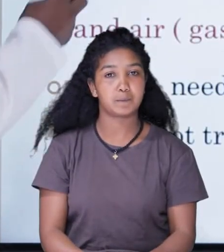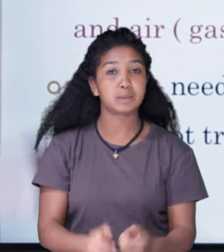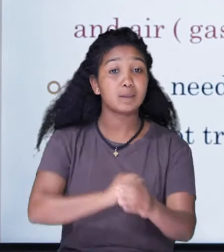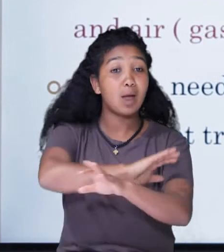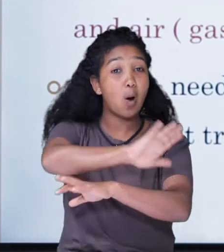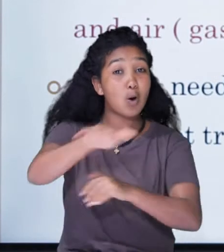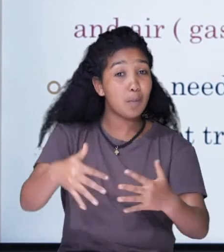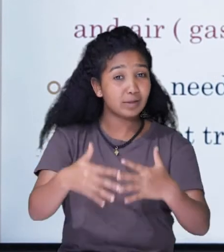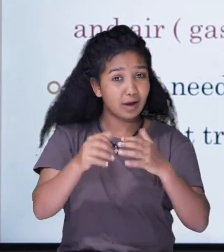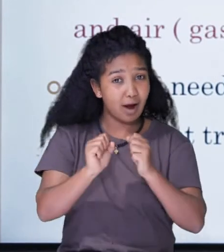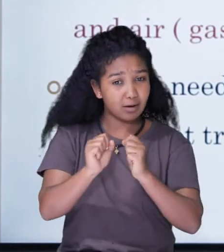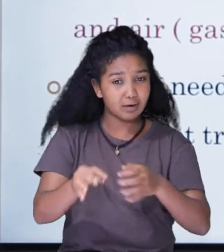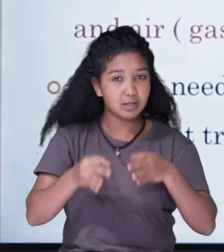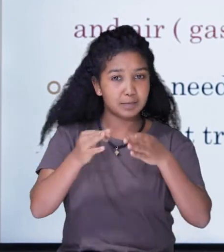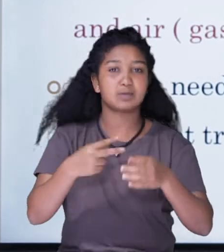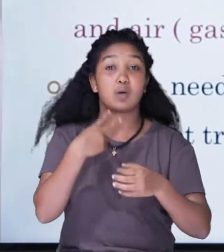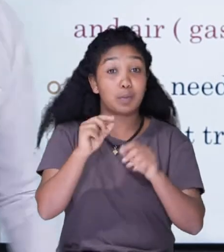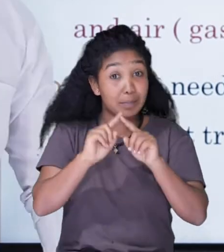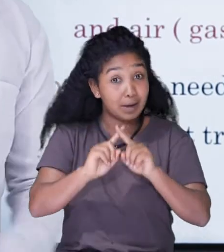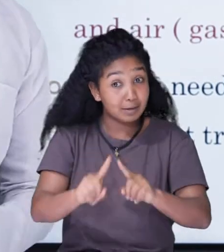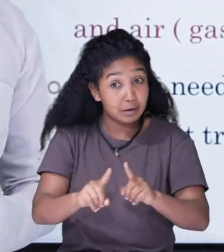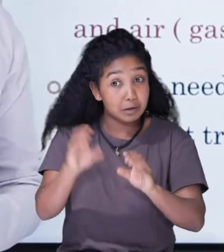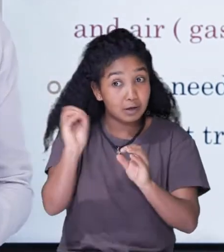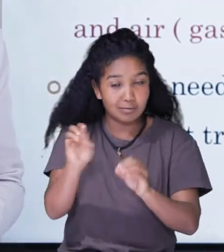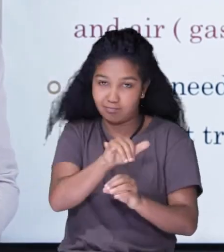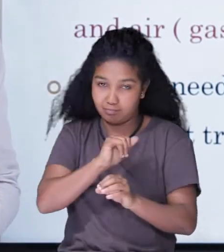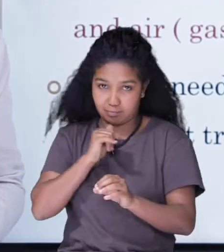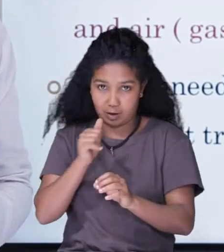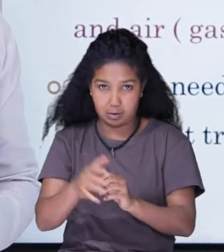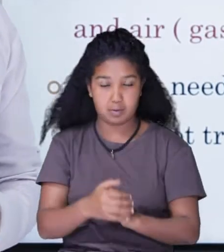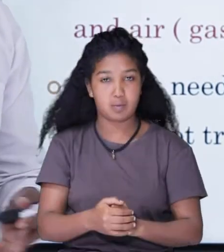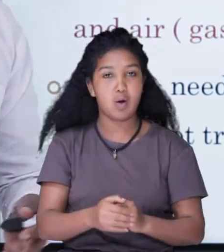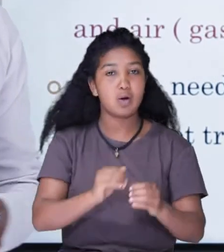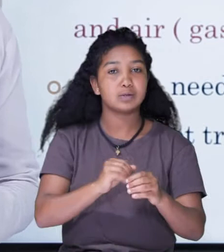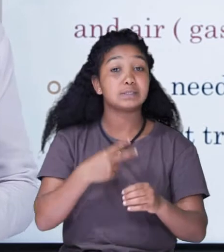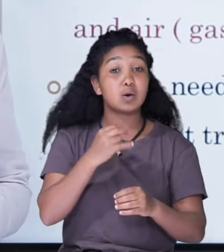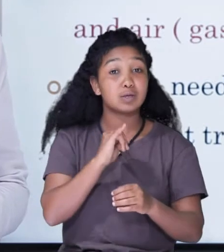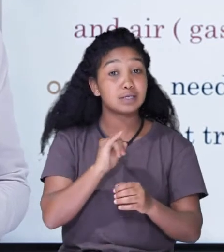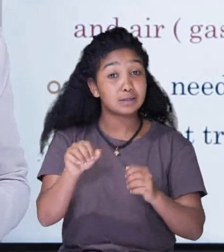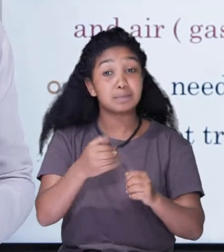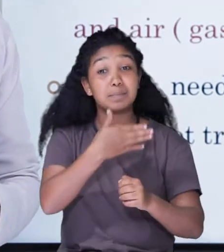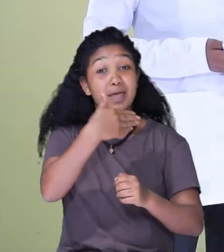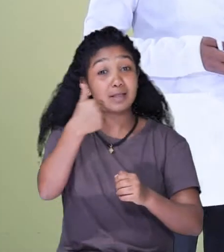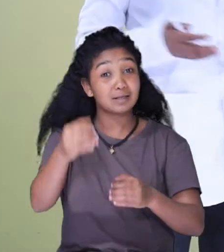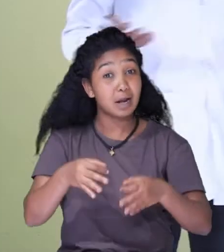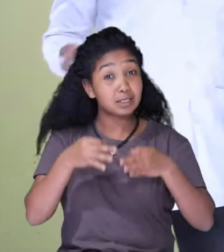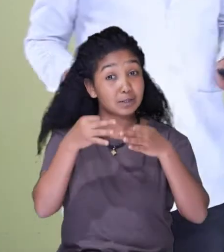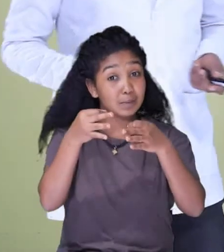All material can be transmit sound, but the degree is not the same. Sound is better transmit